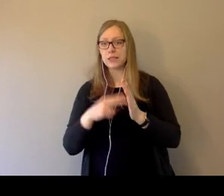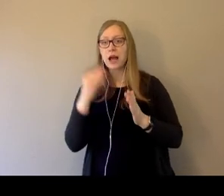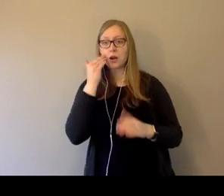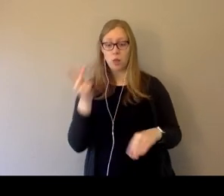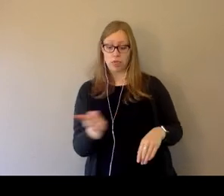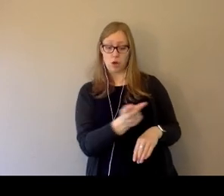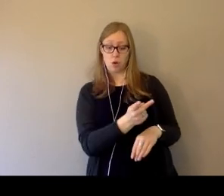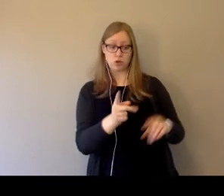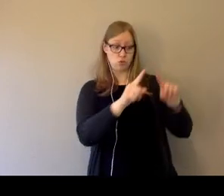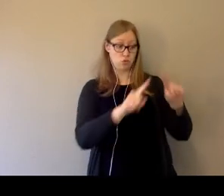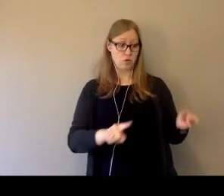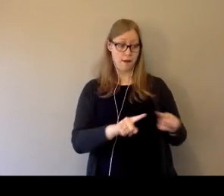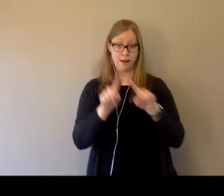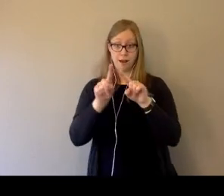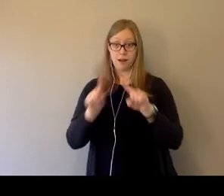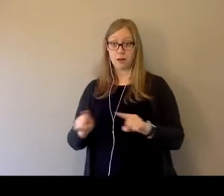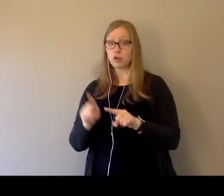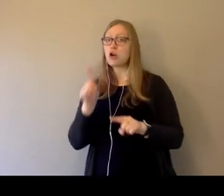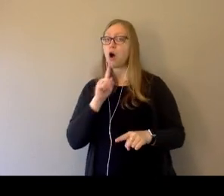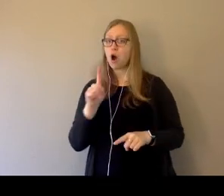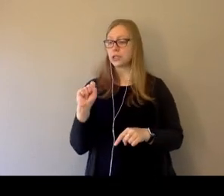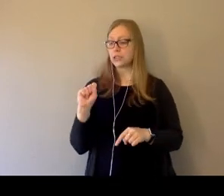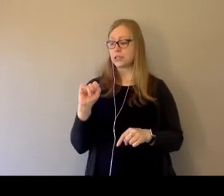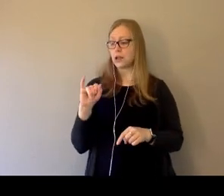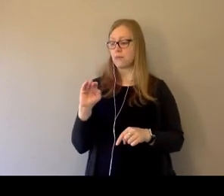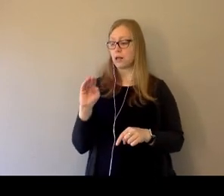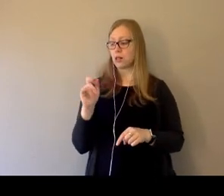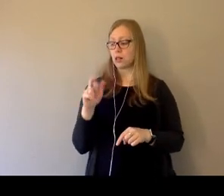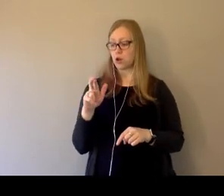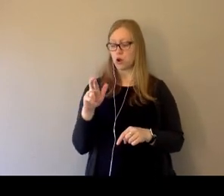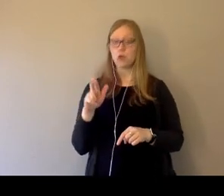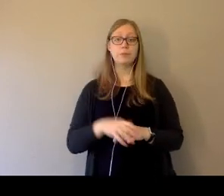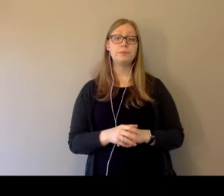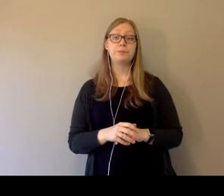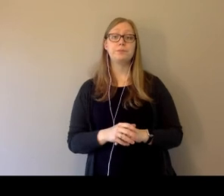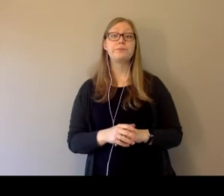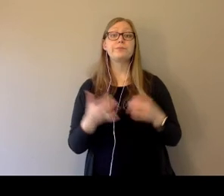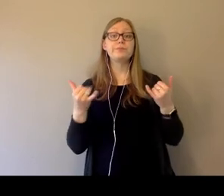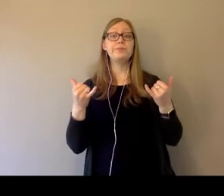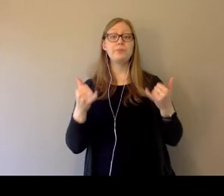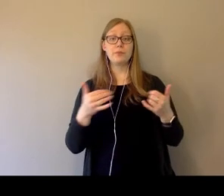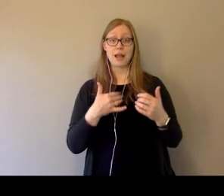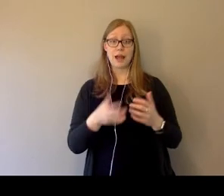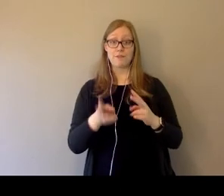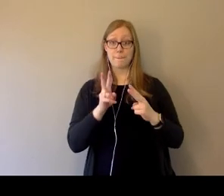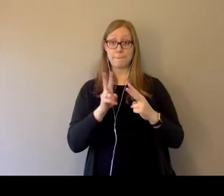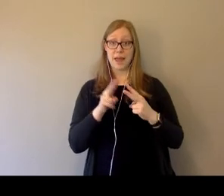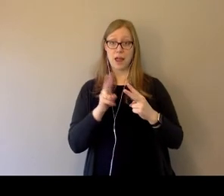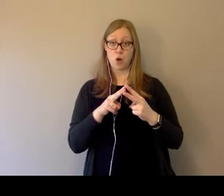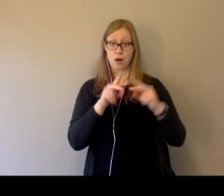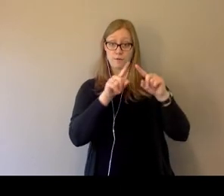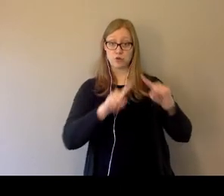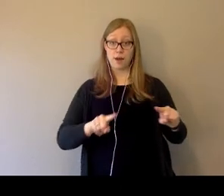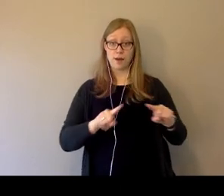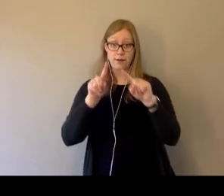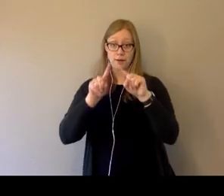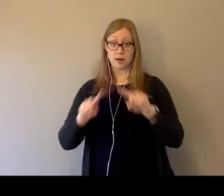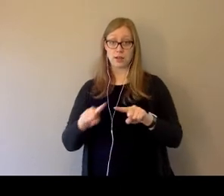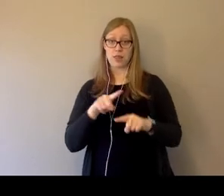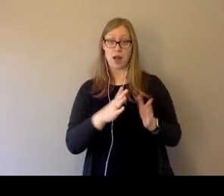Okay, so here we have a pair of triangles, and they're asking us to show using that A similarity